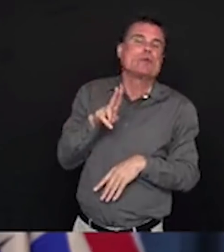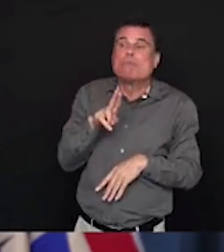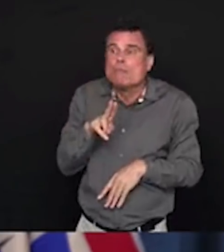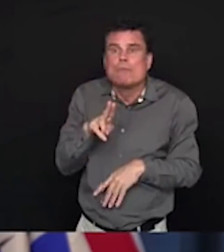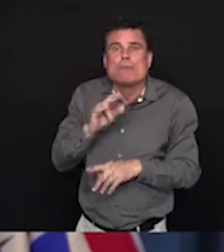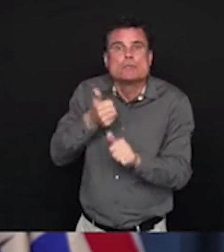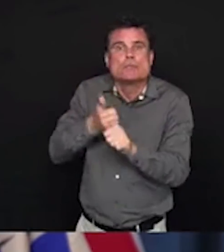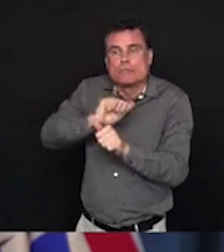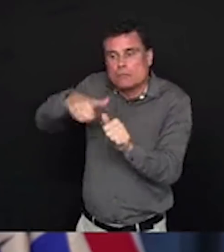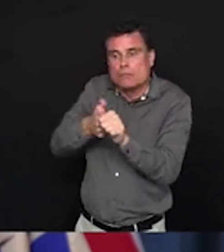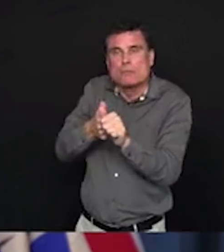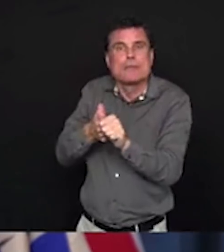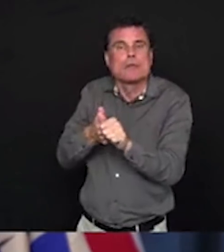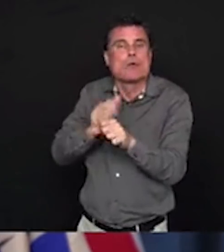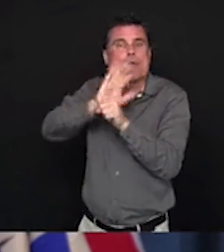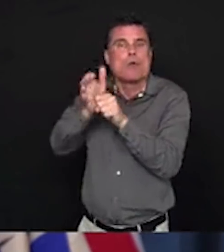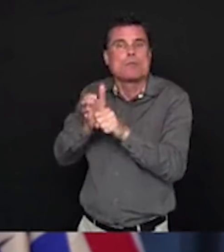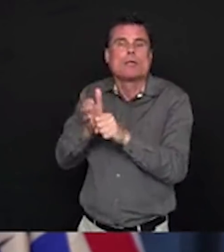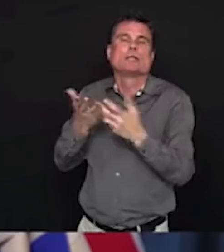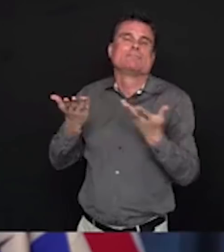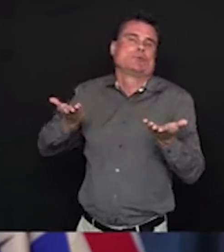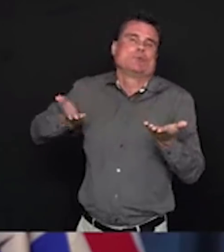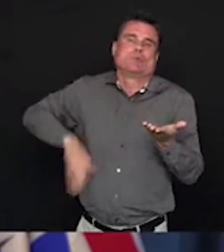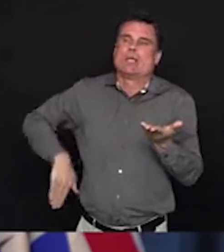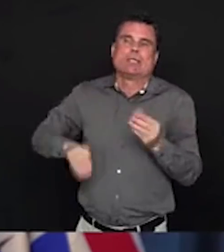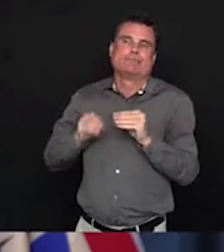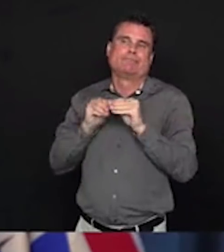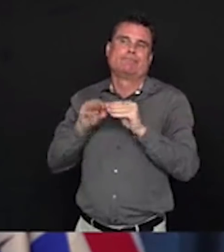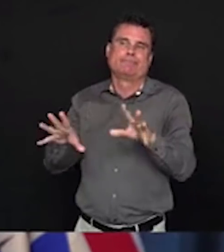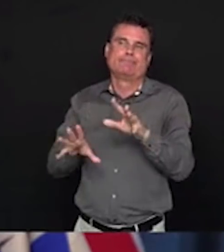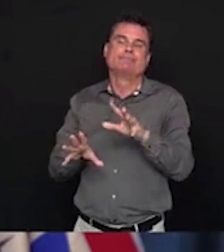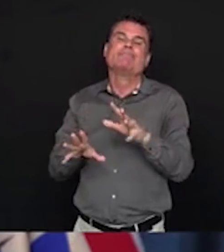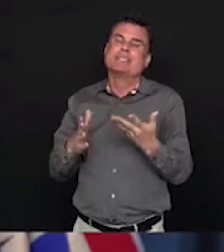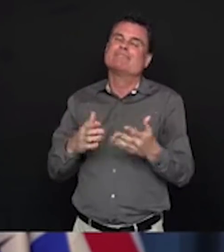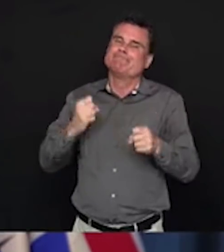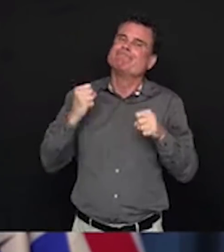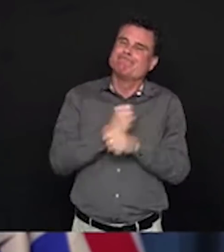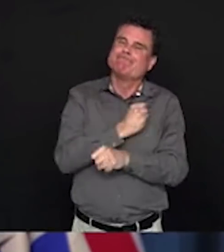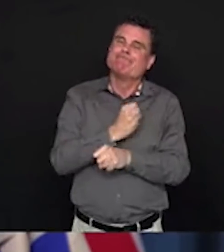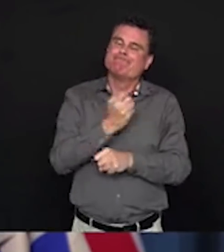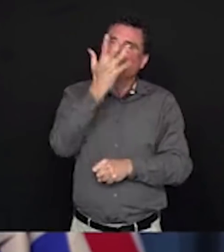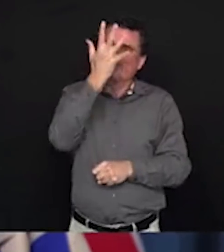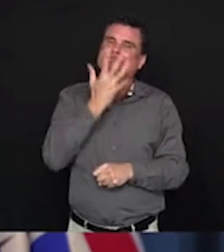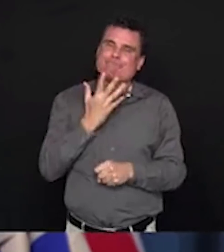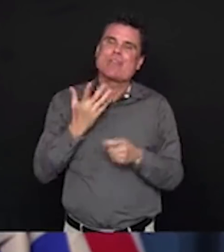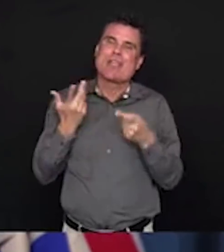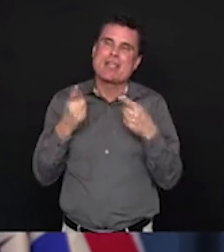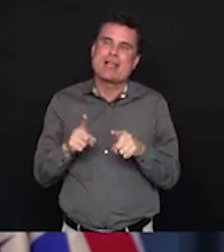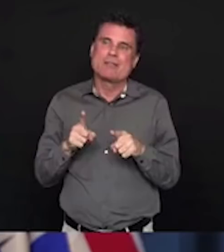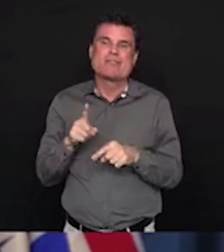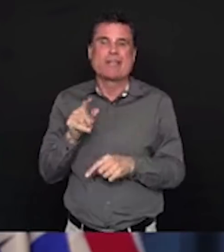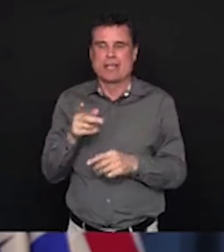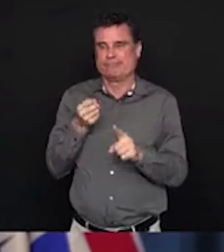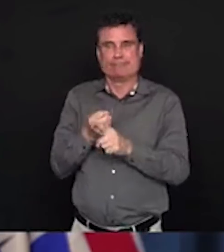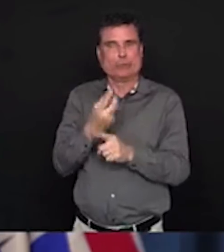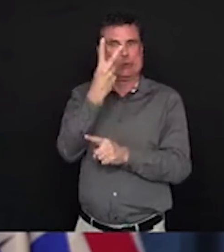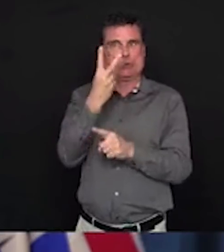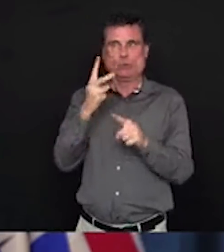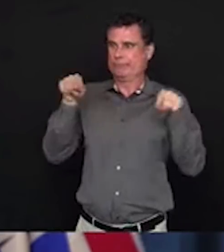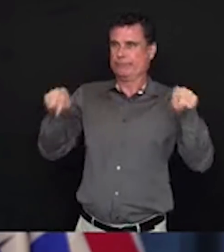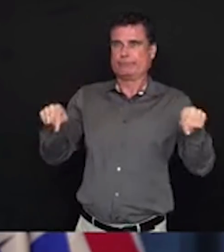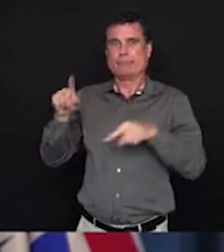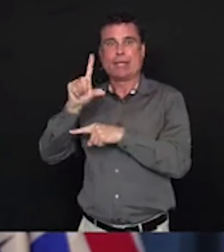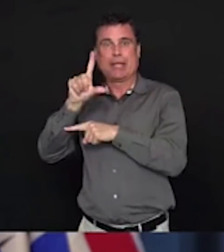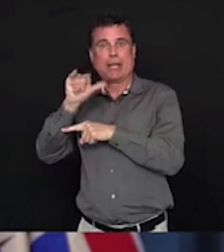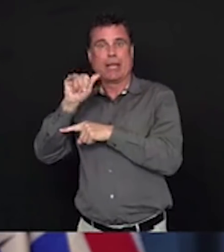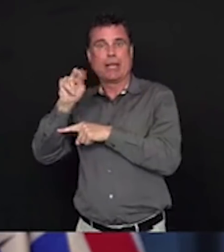in Harrow Park and in Lynn Valley. I think we learned, though, across the province from what